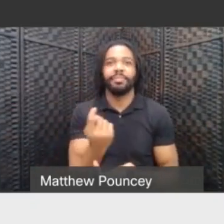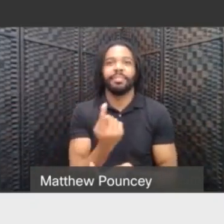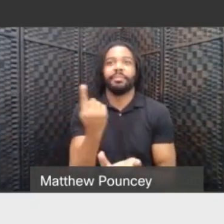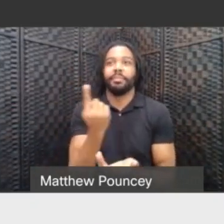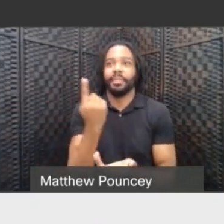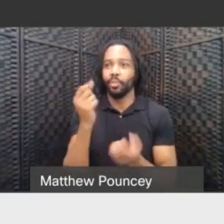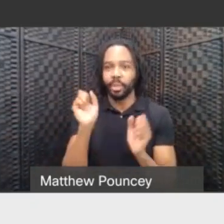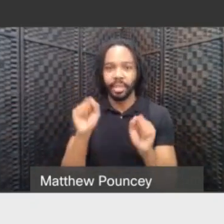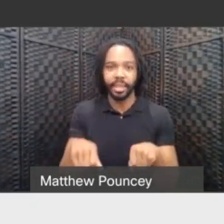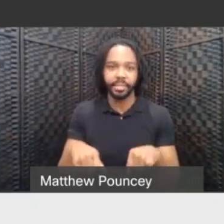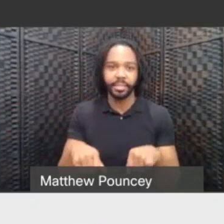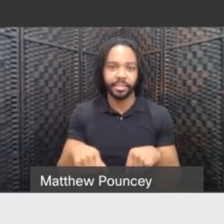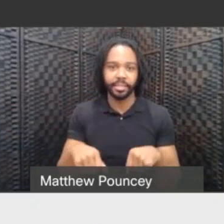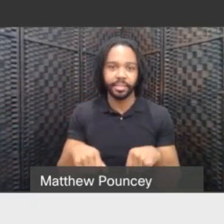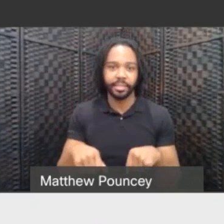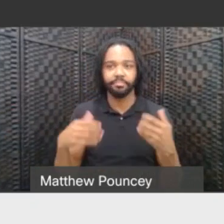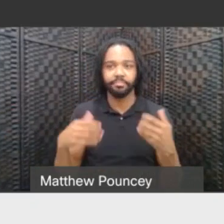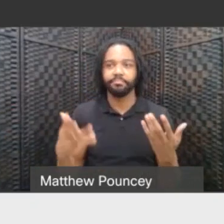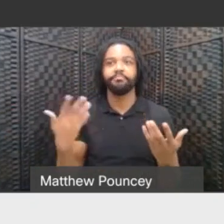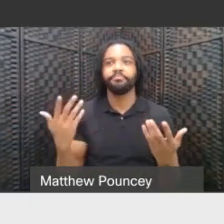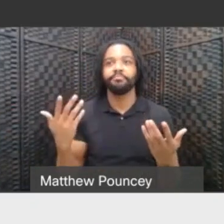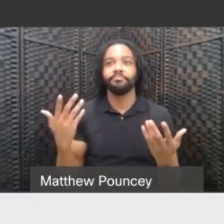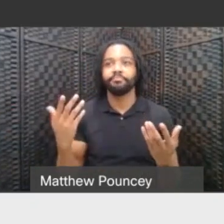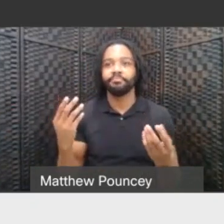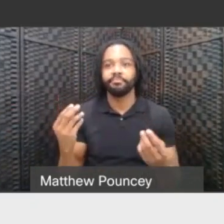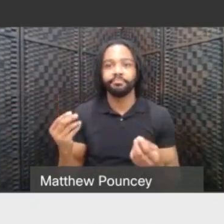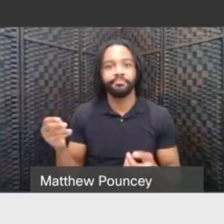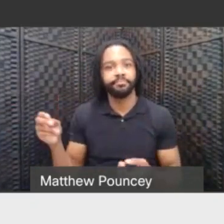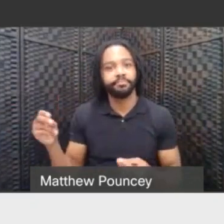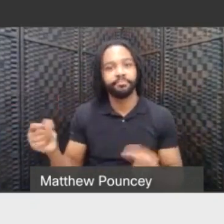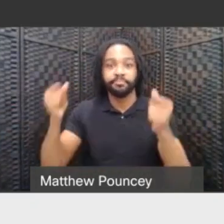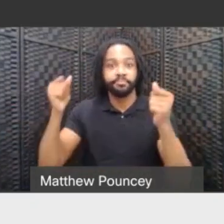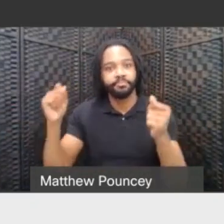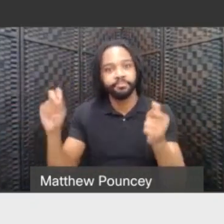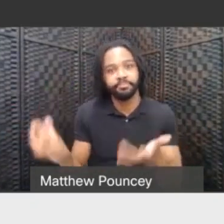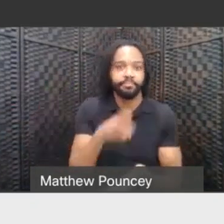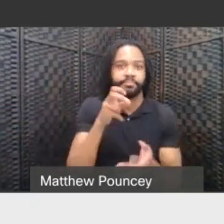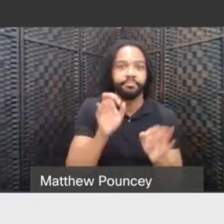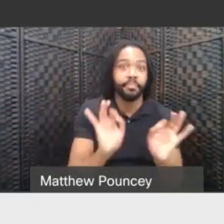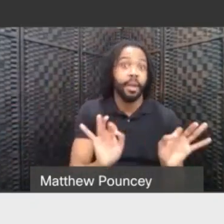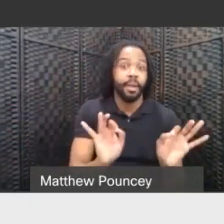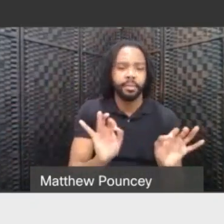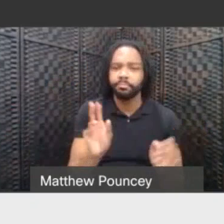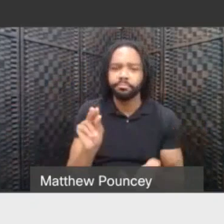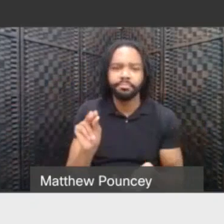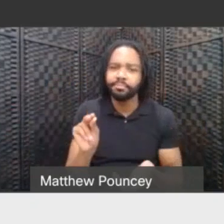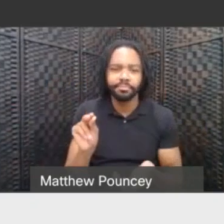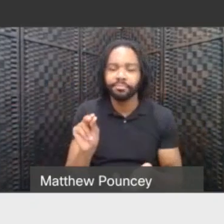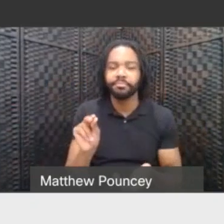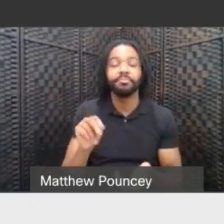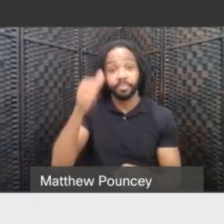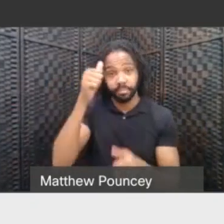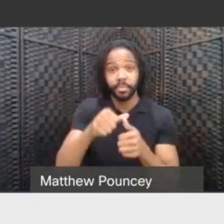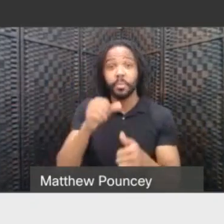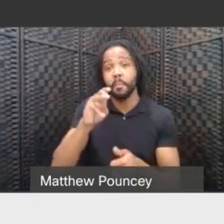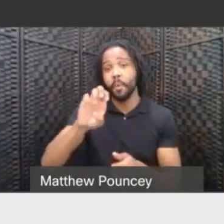that we can um, transition from one day to the next. It was essential in March of